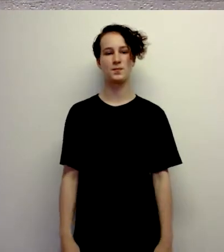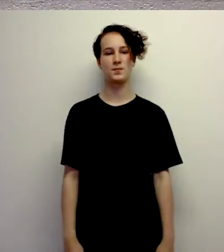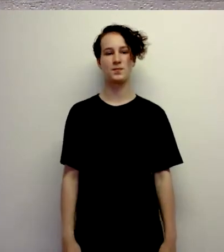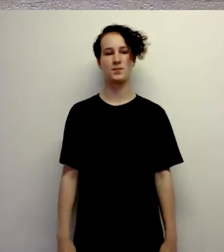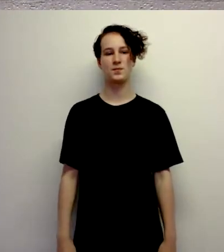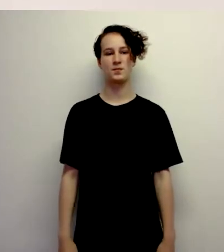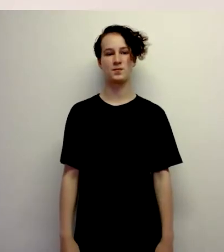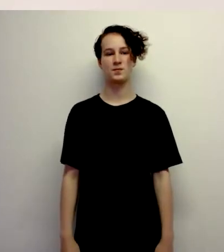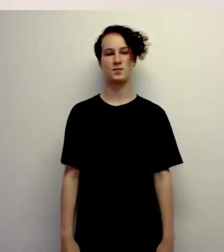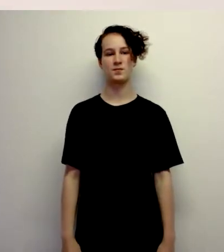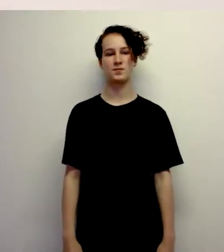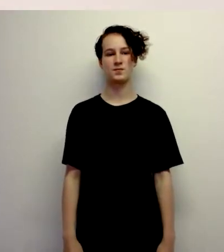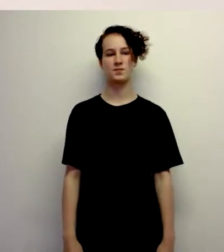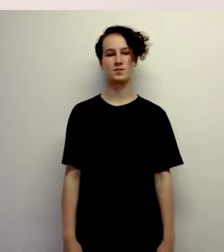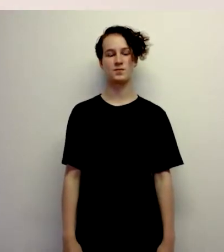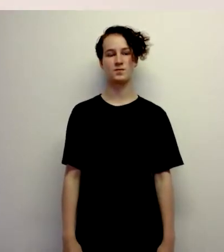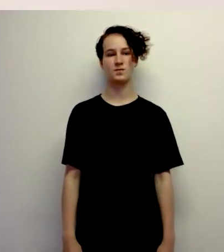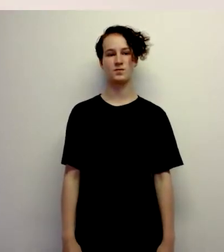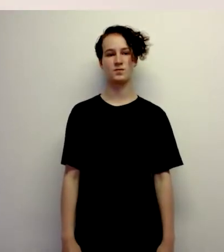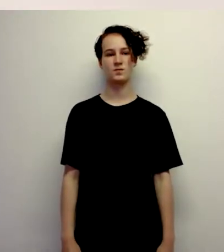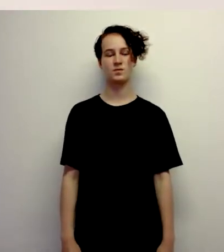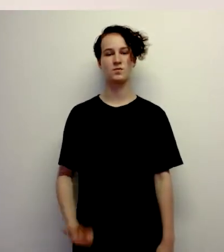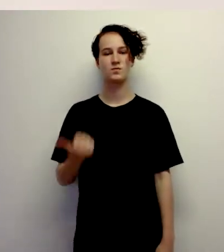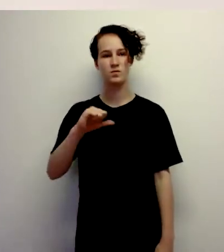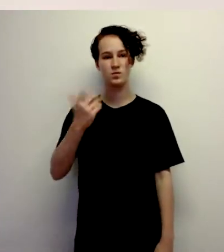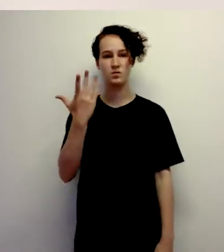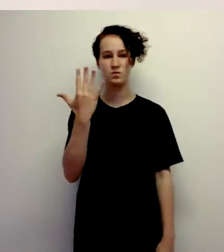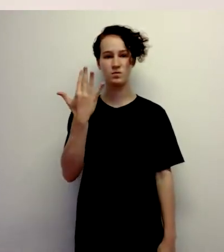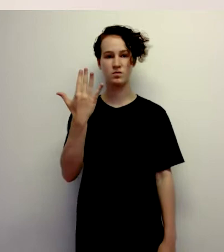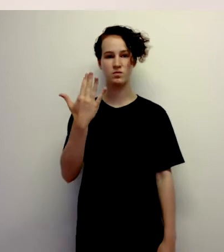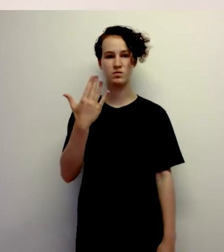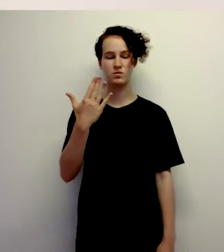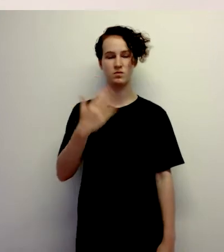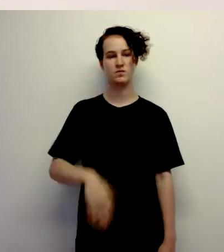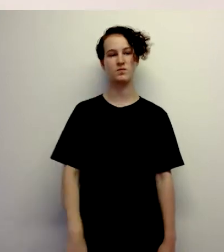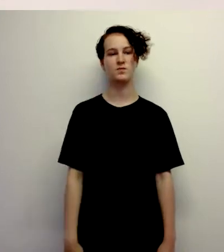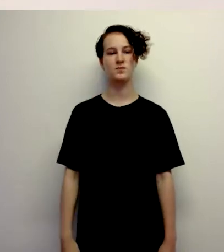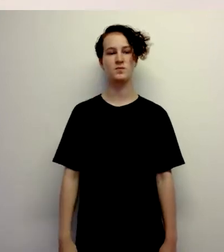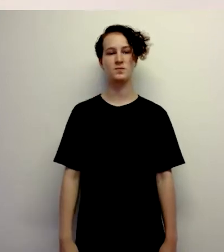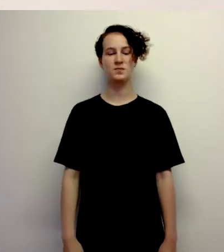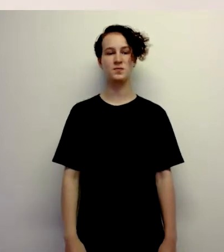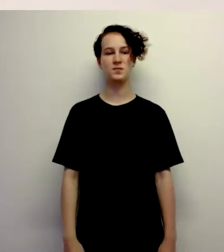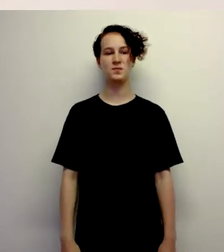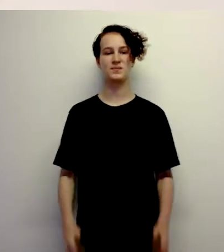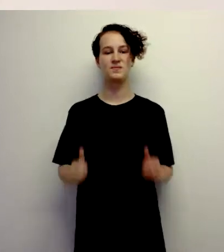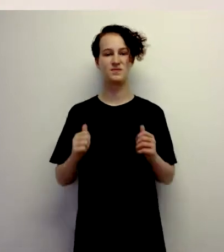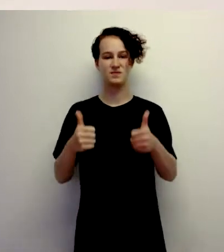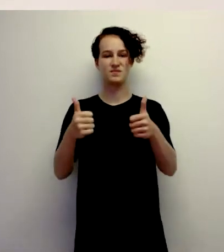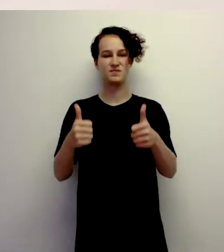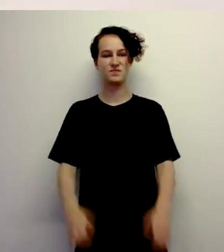There you go. So yeah, you can push it down with your finger. Great.